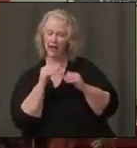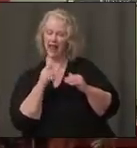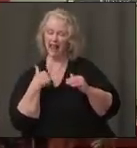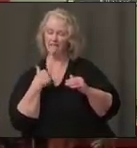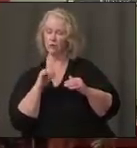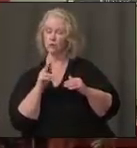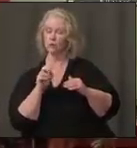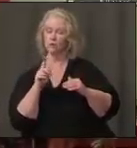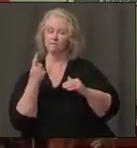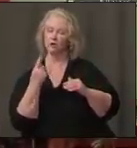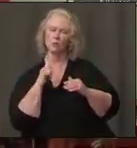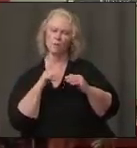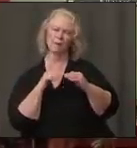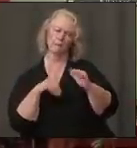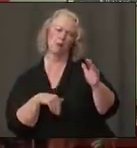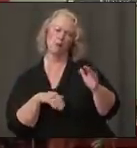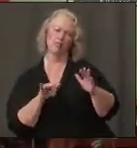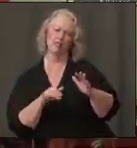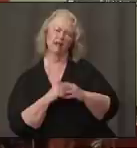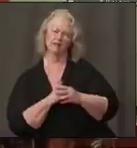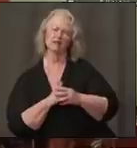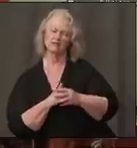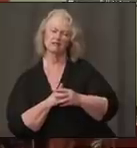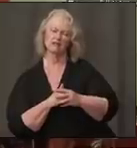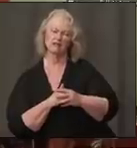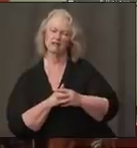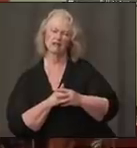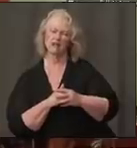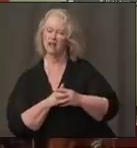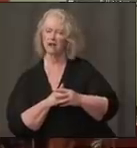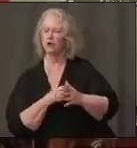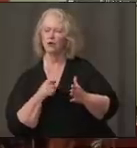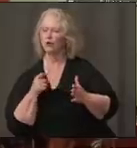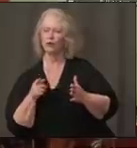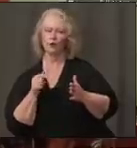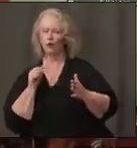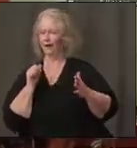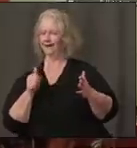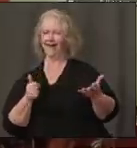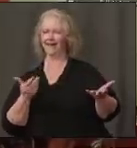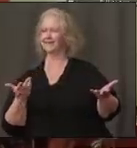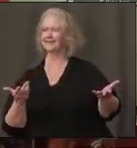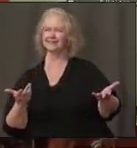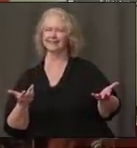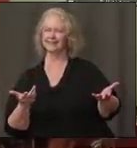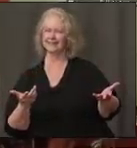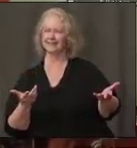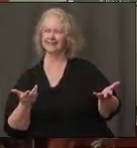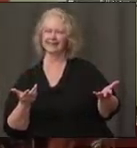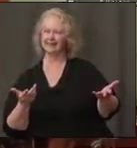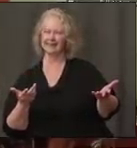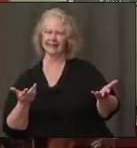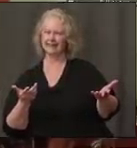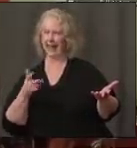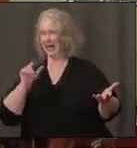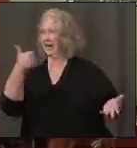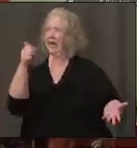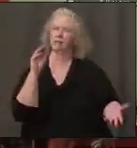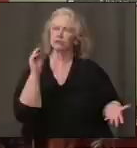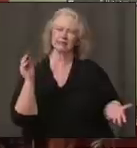that. So I think you're not a state that is at